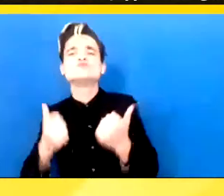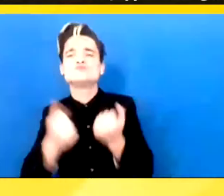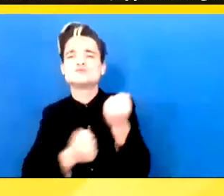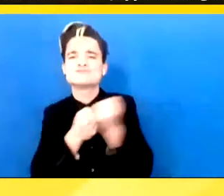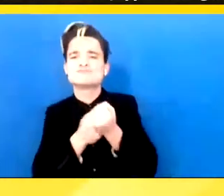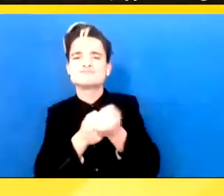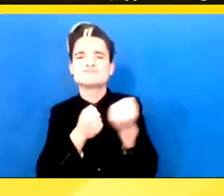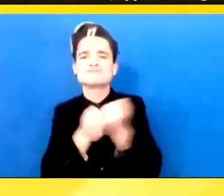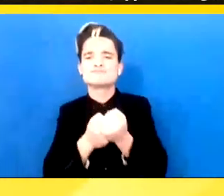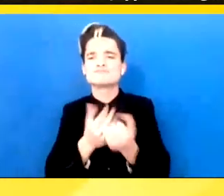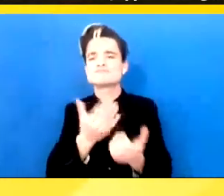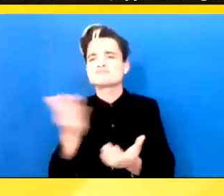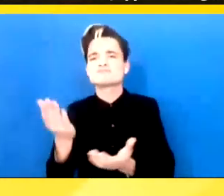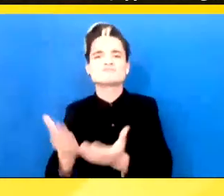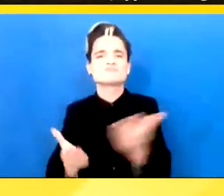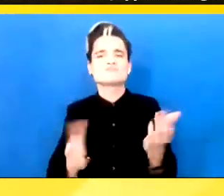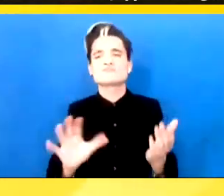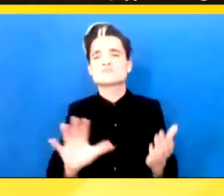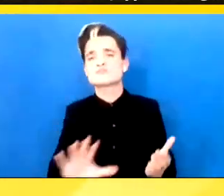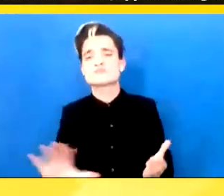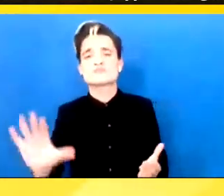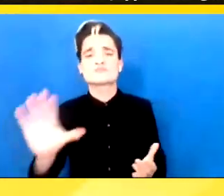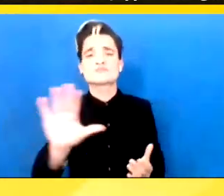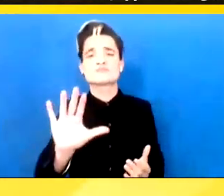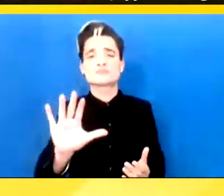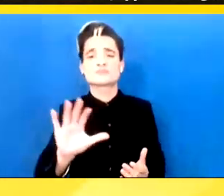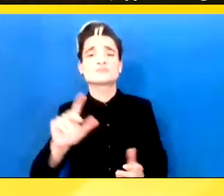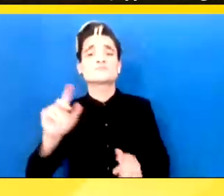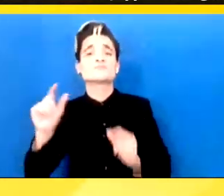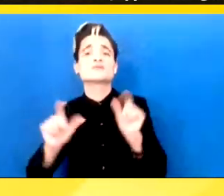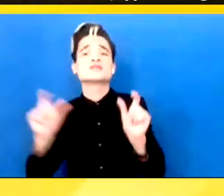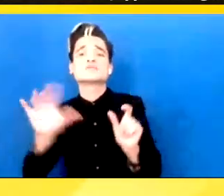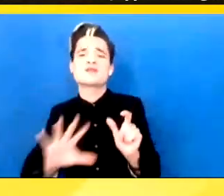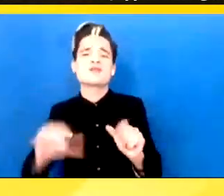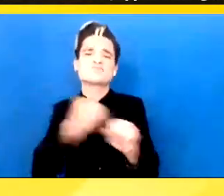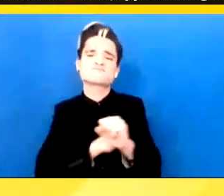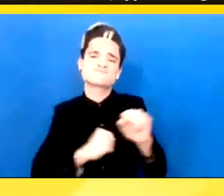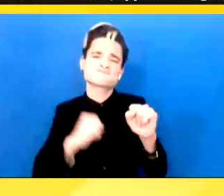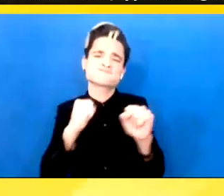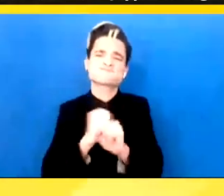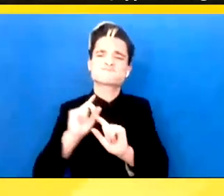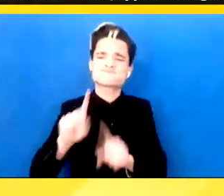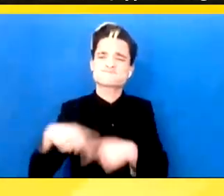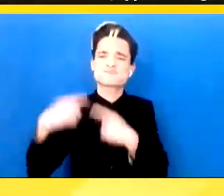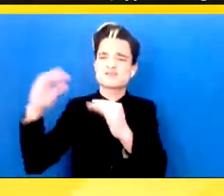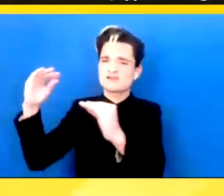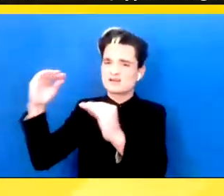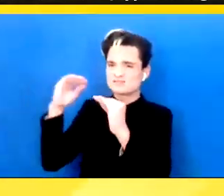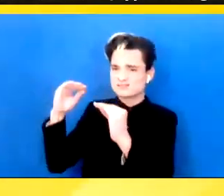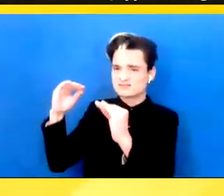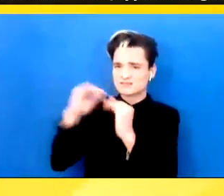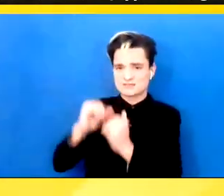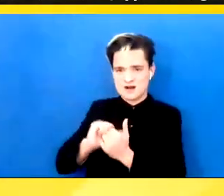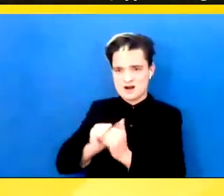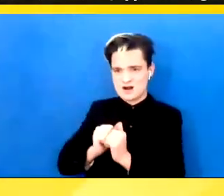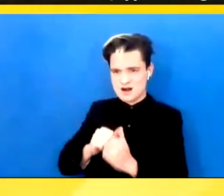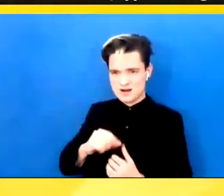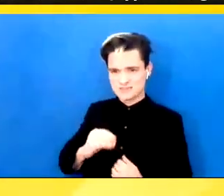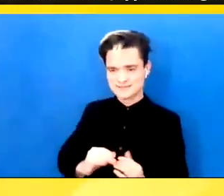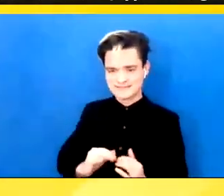Ella Baker was a freedom fighter, and she taught us how to fight. So we gon' fight all day and night